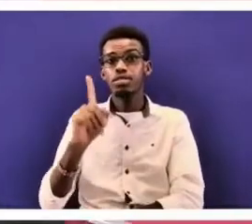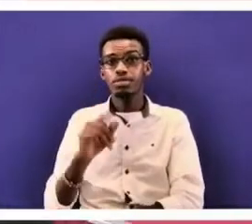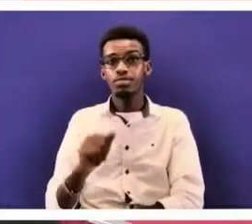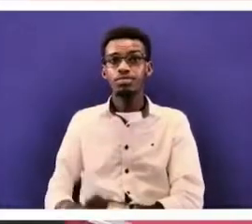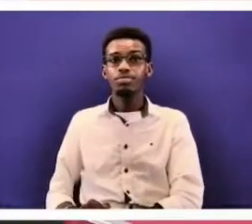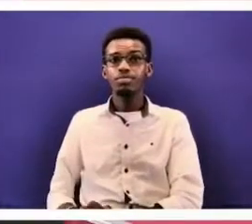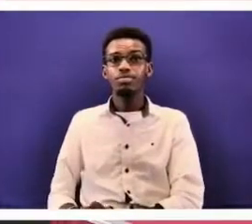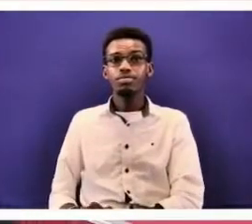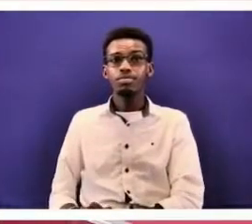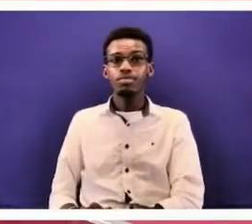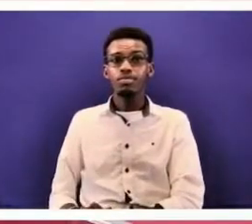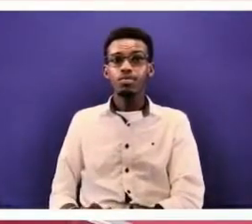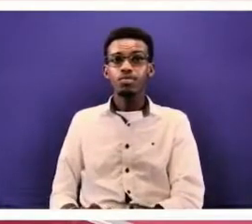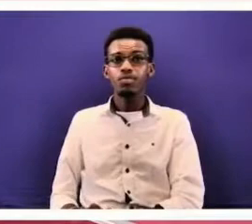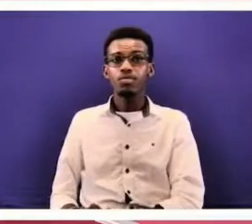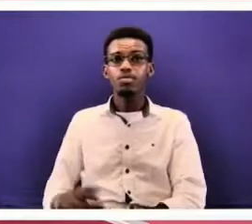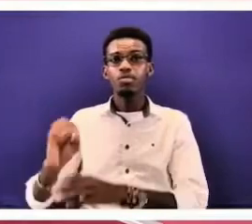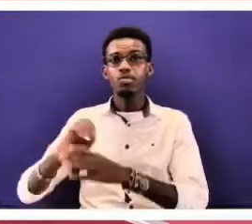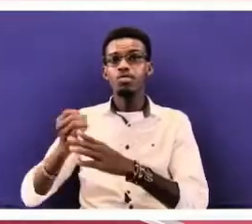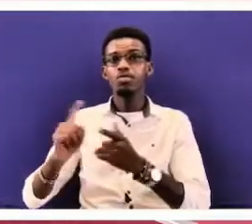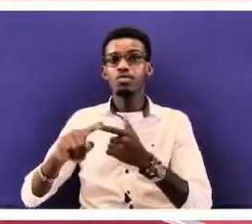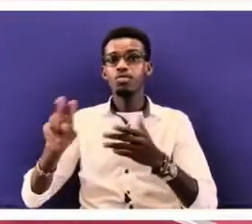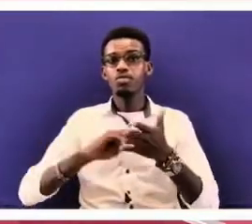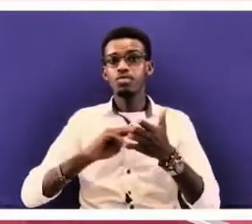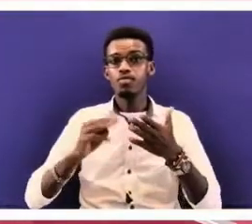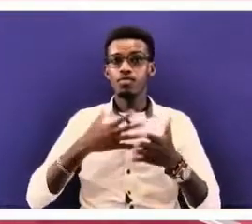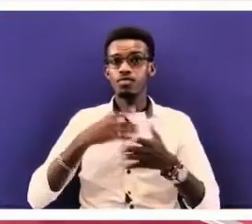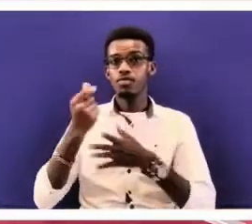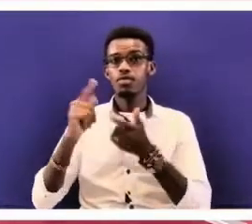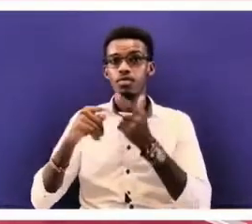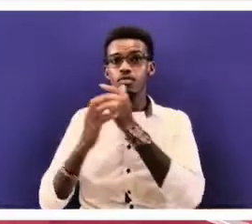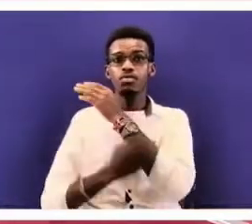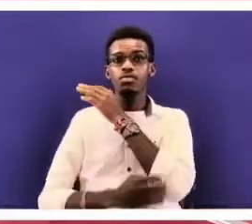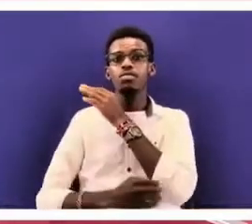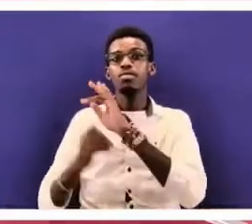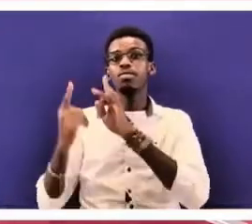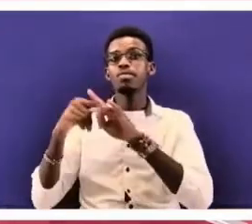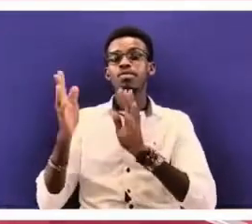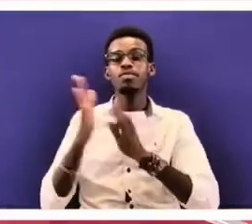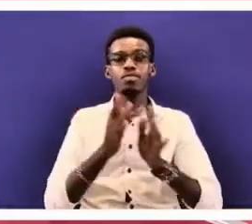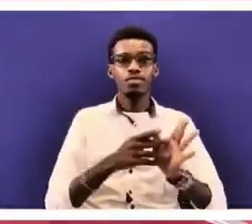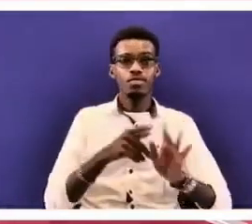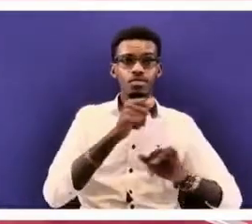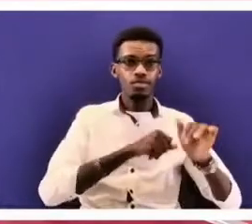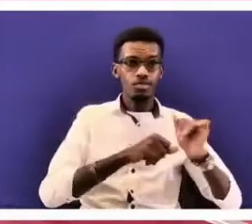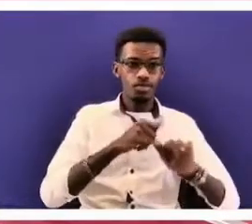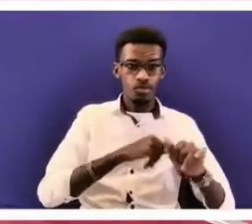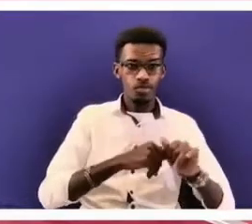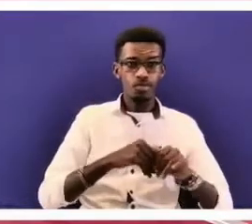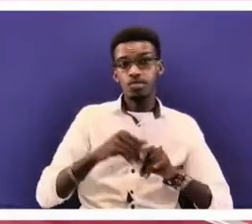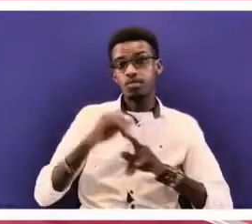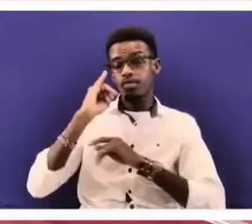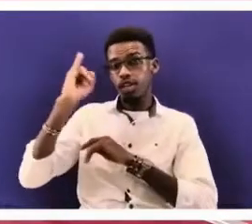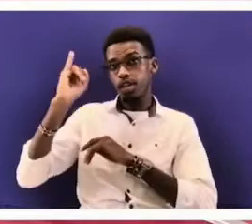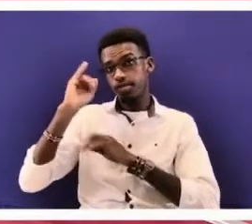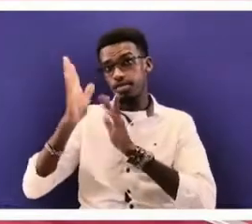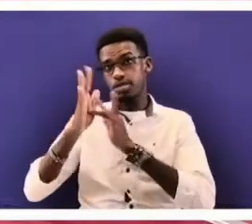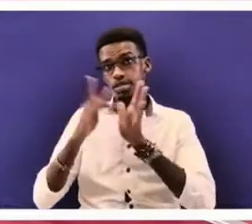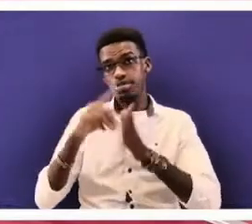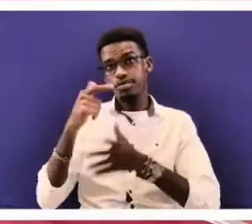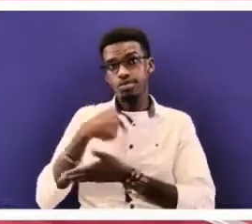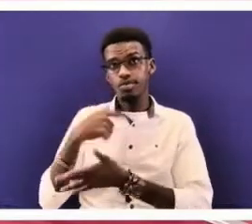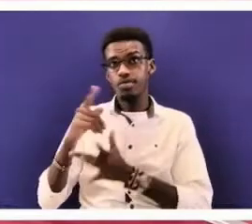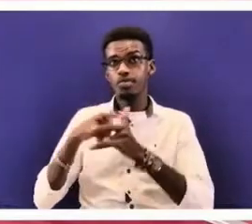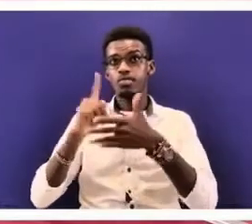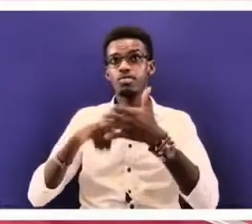Oh, I give my money to the poor. Jesus was in action. Imagine if Jesus